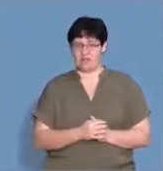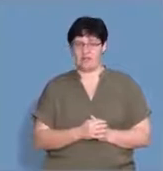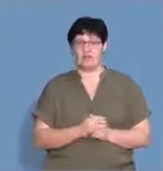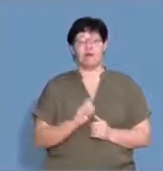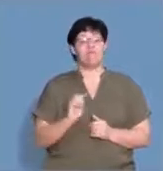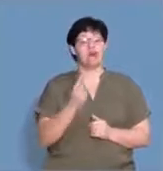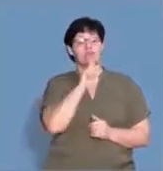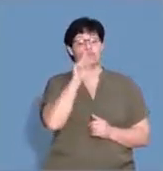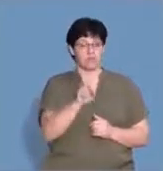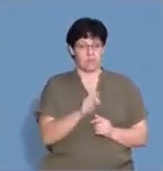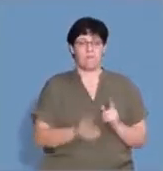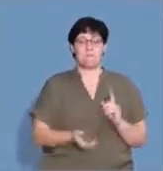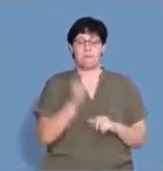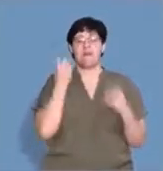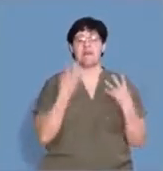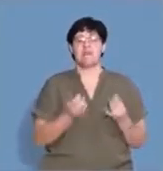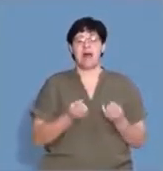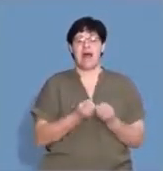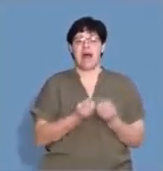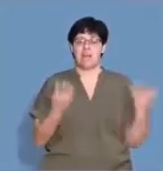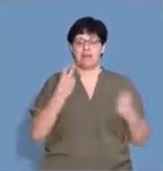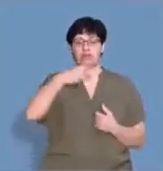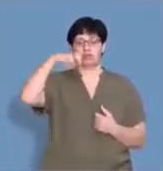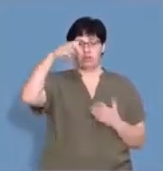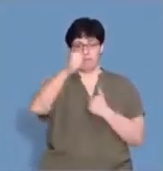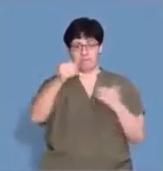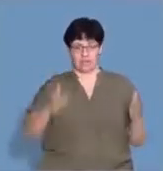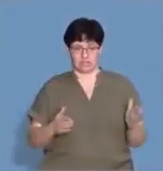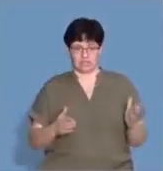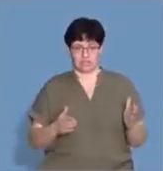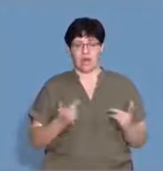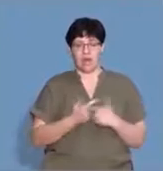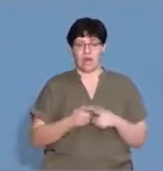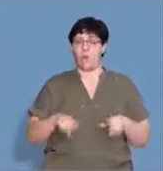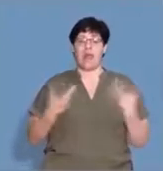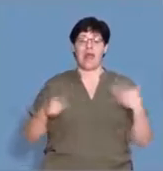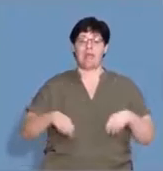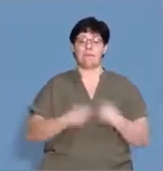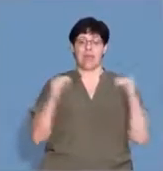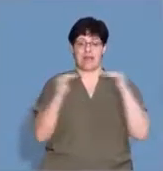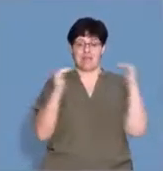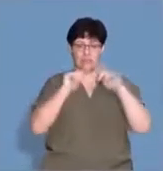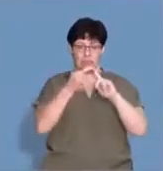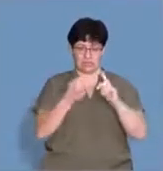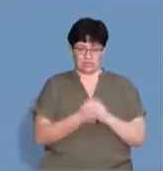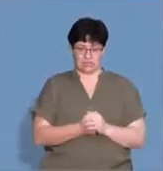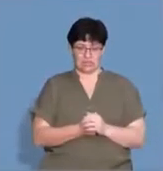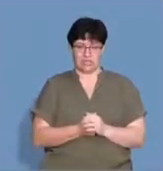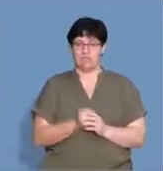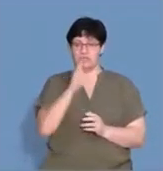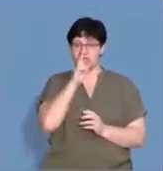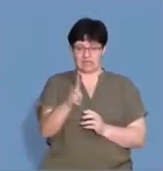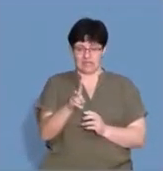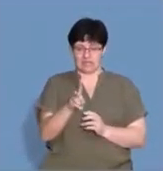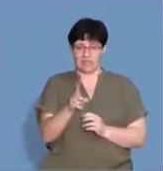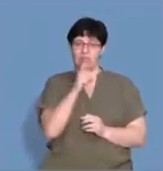first question was, determine the number of tour packages at the break-even point. So let's go back to that graph.